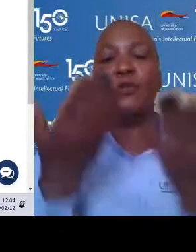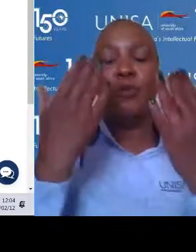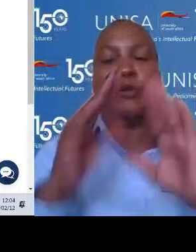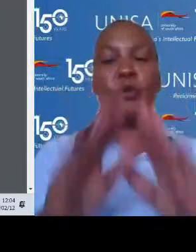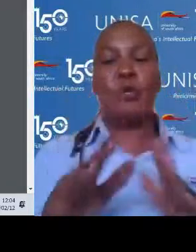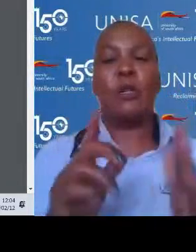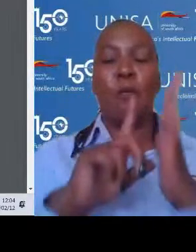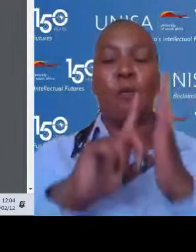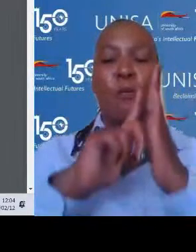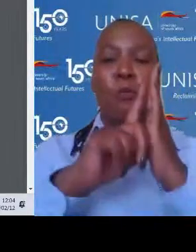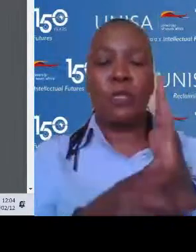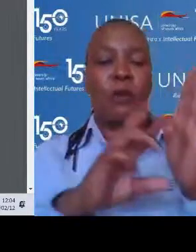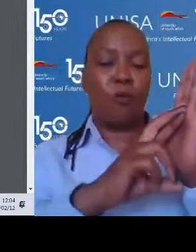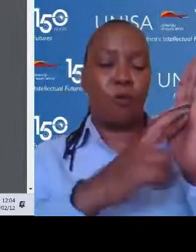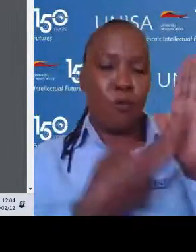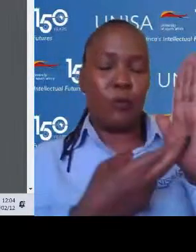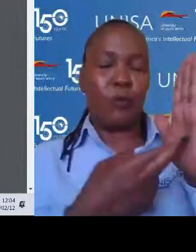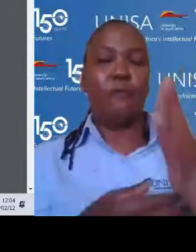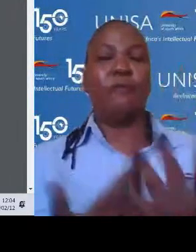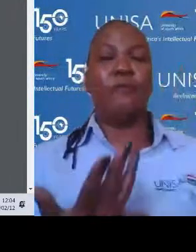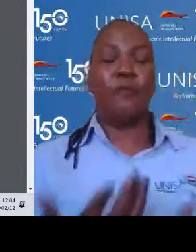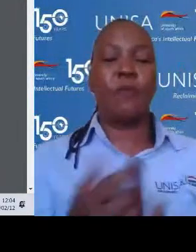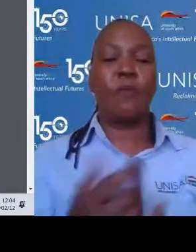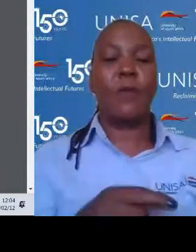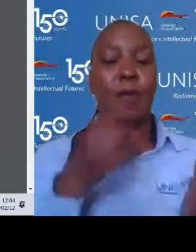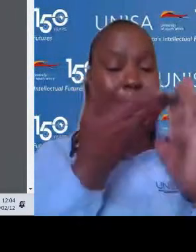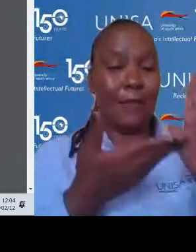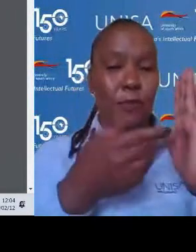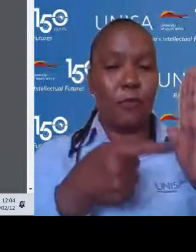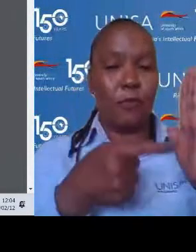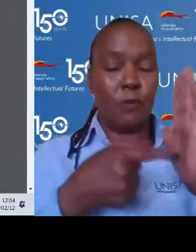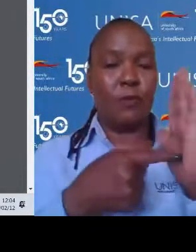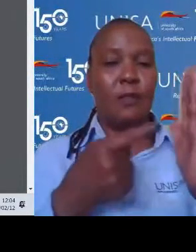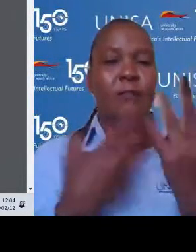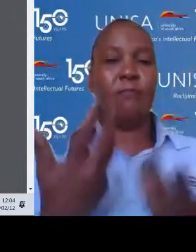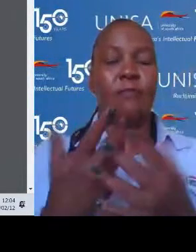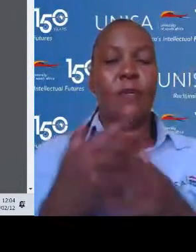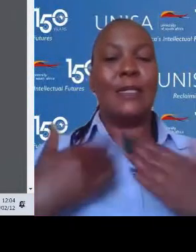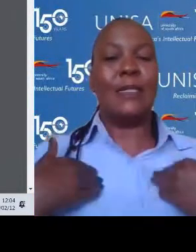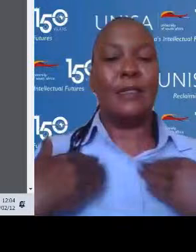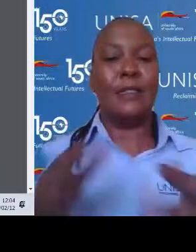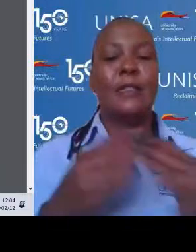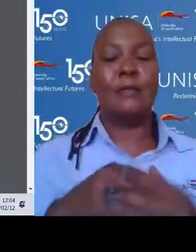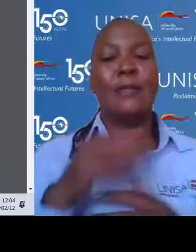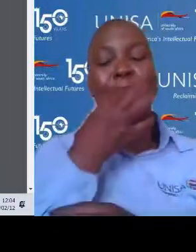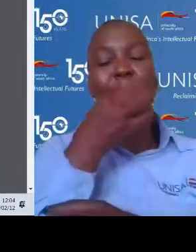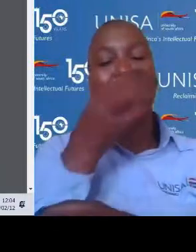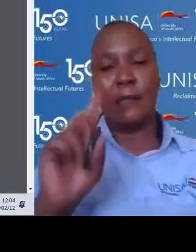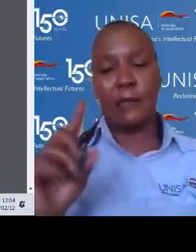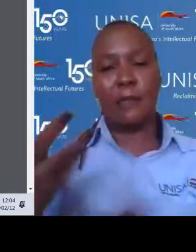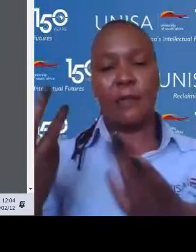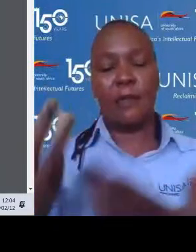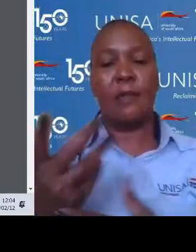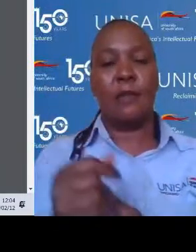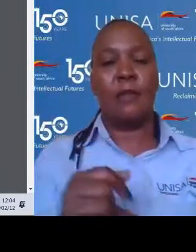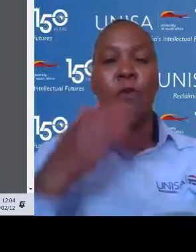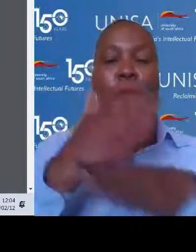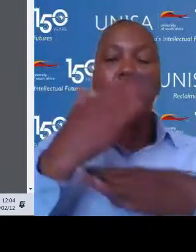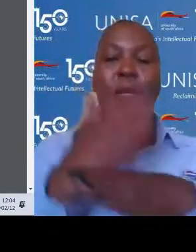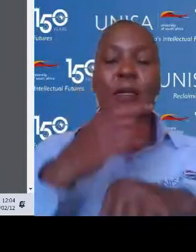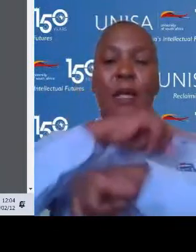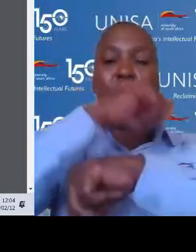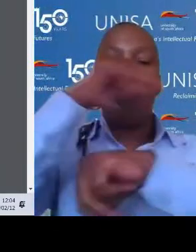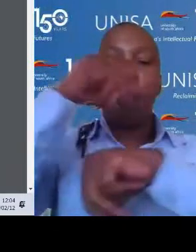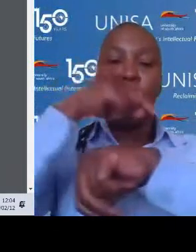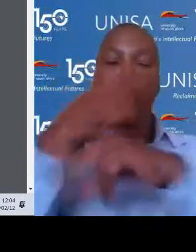Rules. Now, on this one, it just starts off by indicating operating hours of the